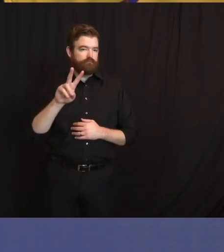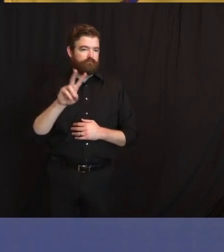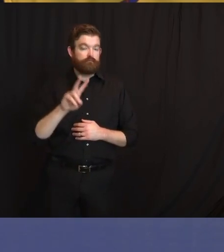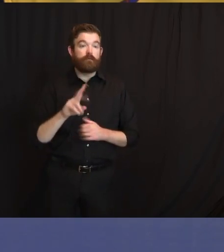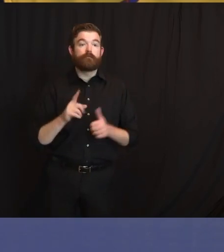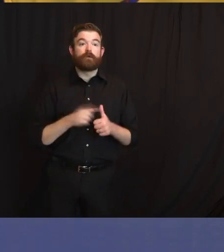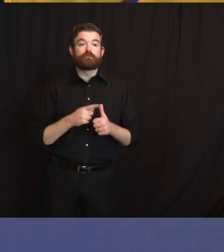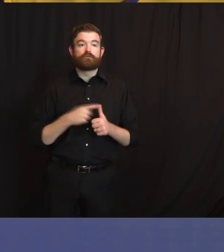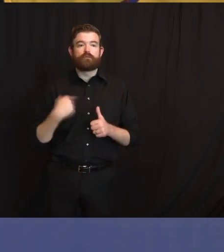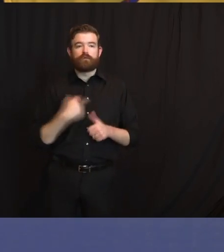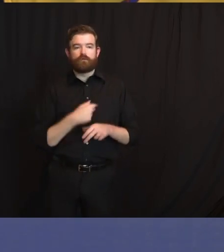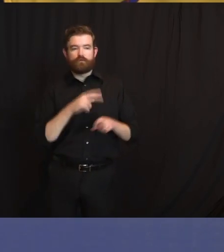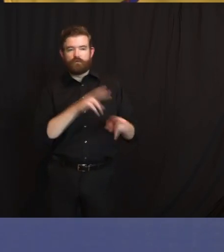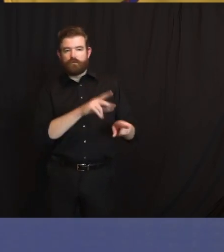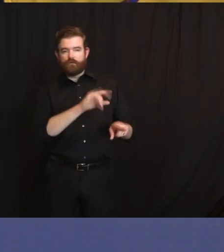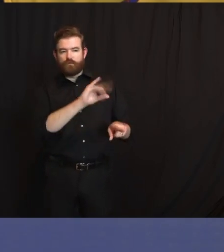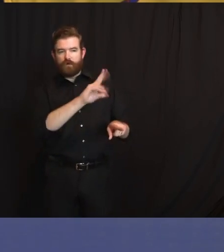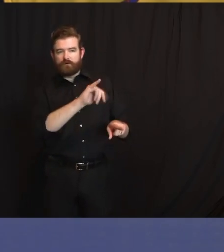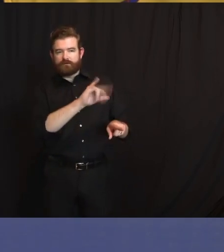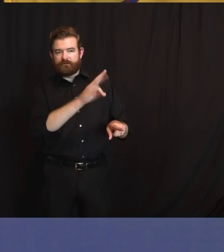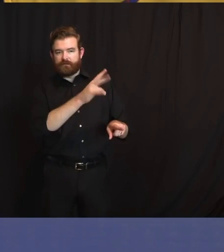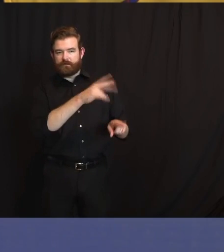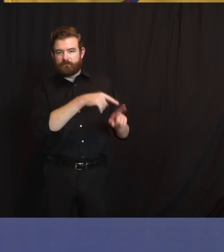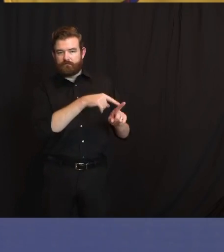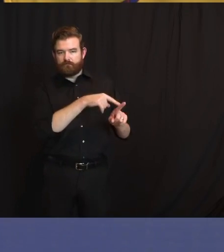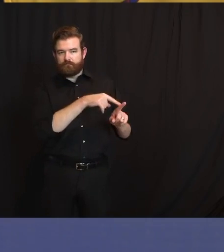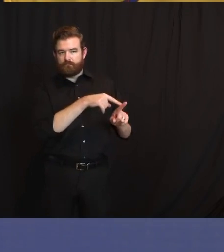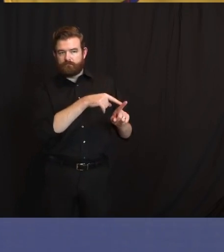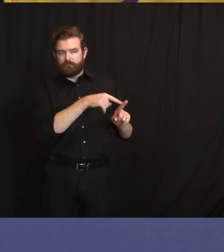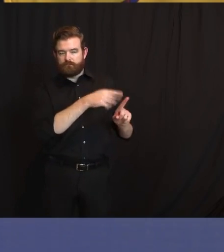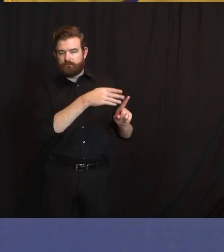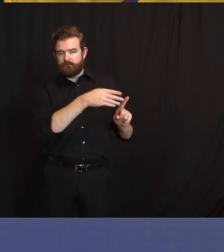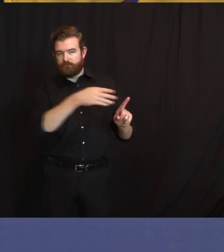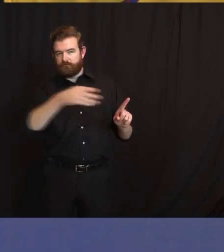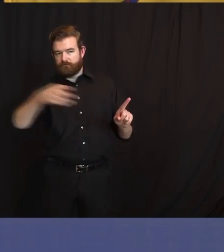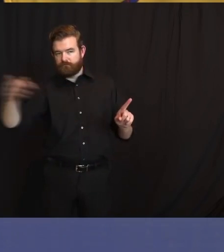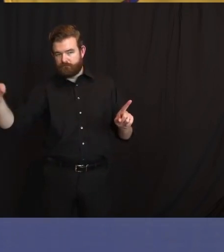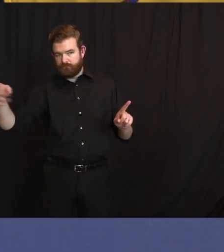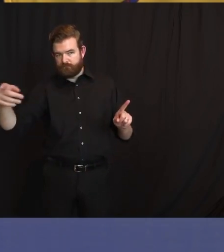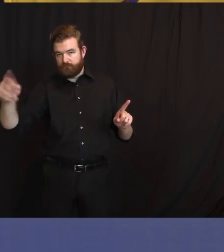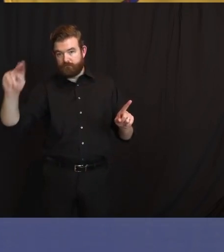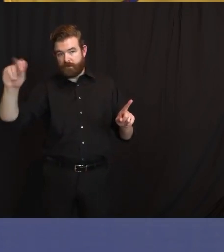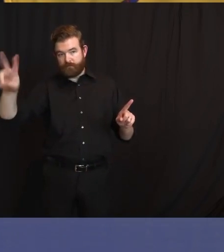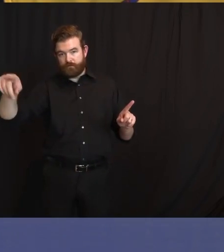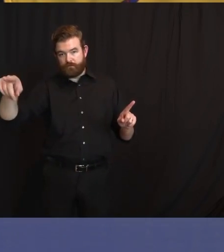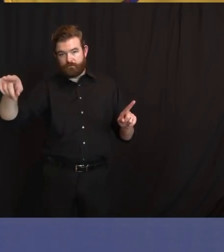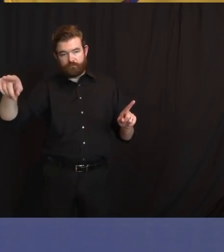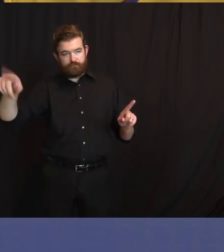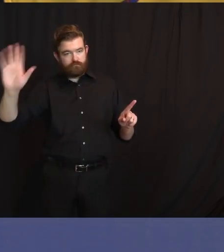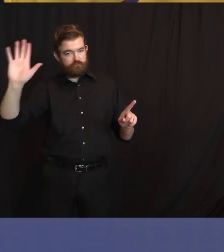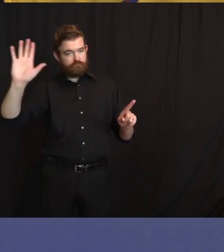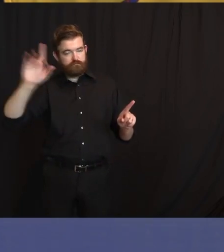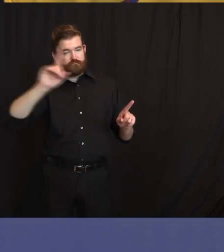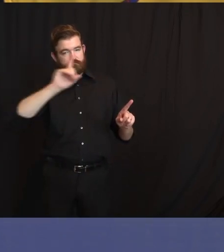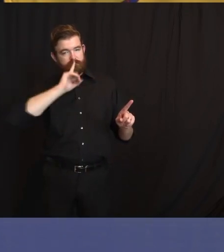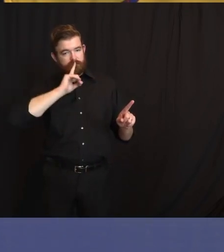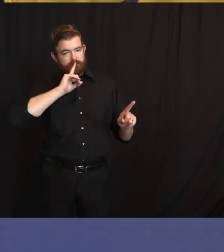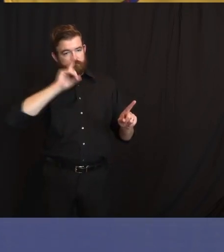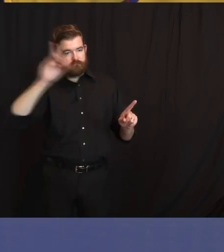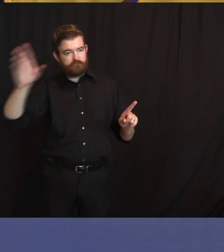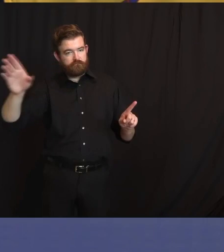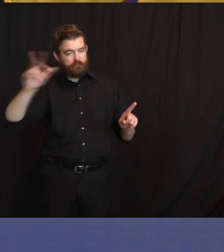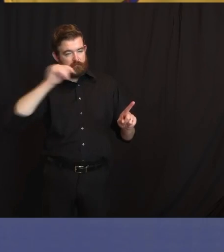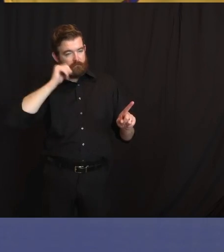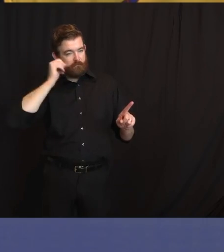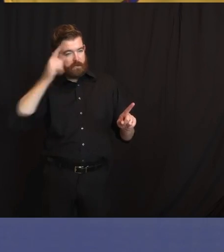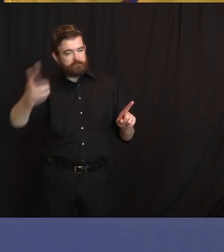like. So there's no decisions there made at all, and you're probably not surprised by that. We want to see how we do